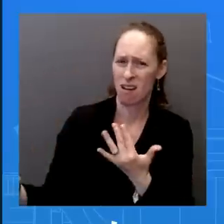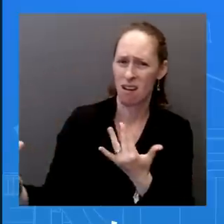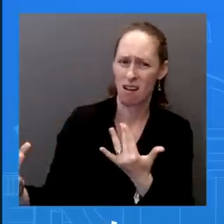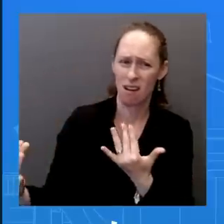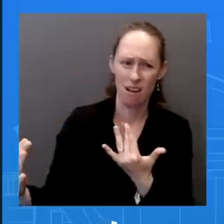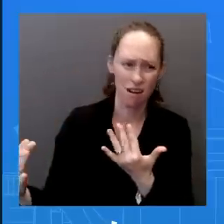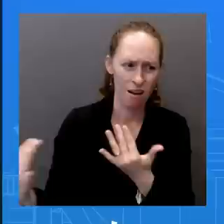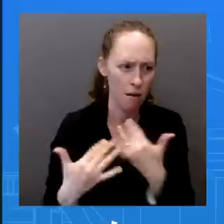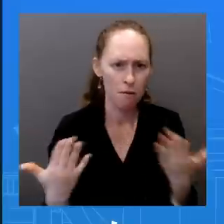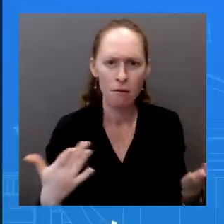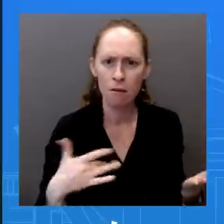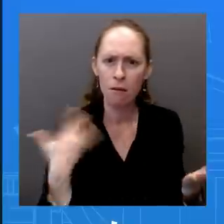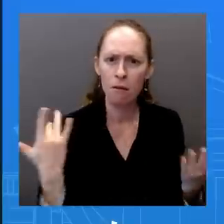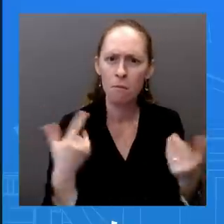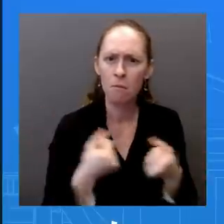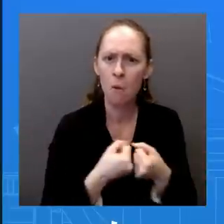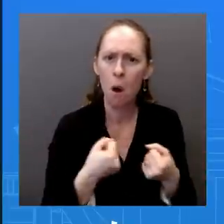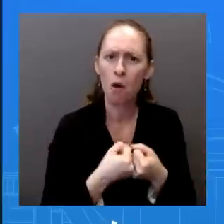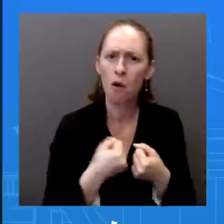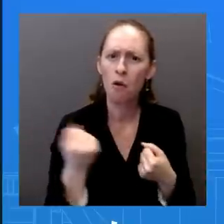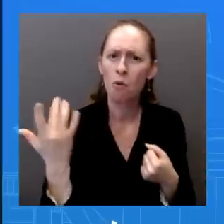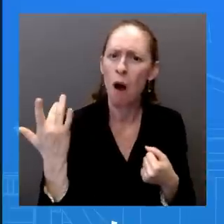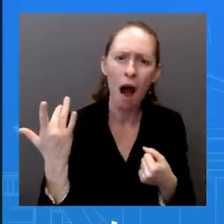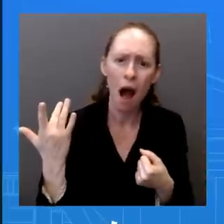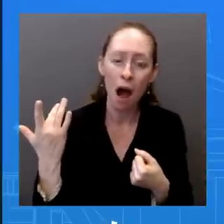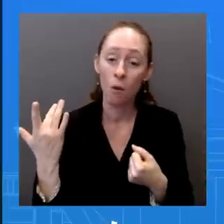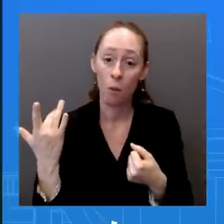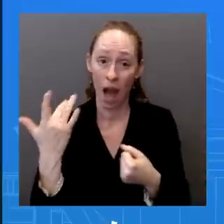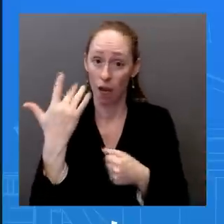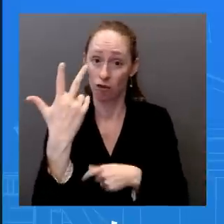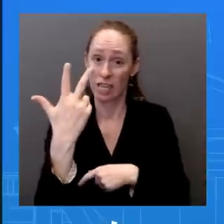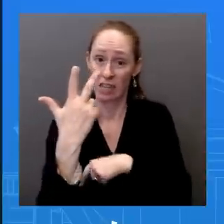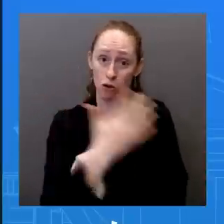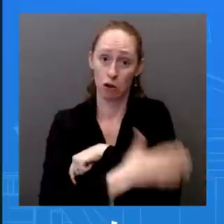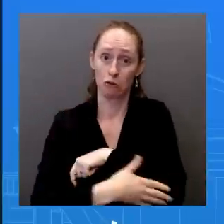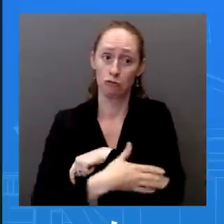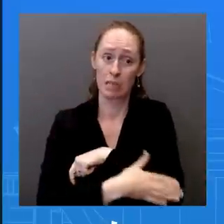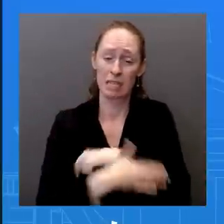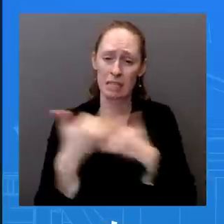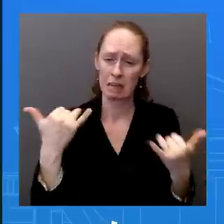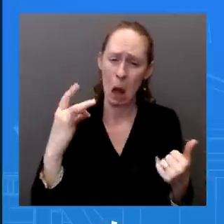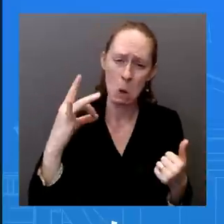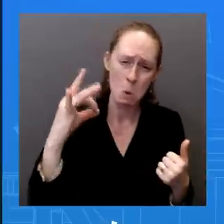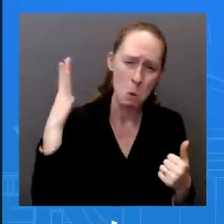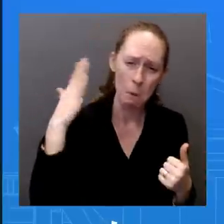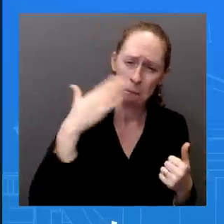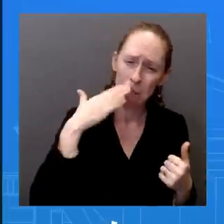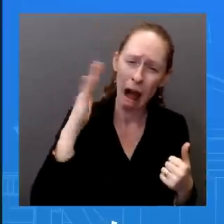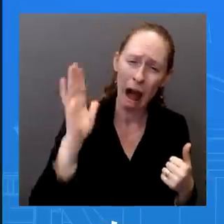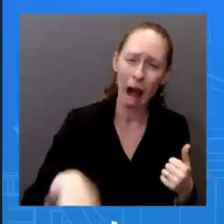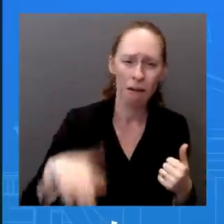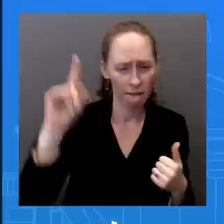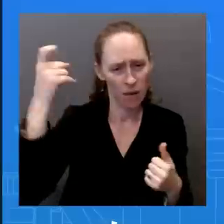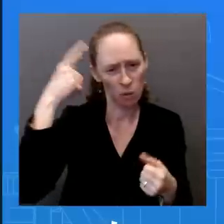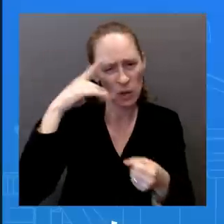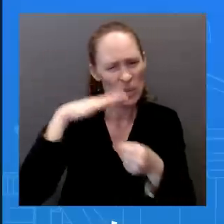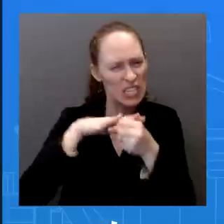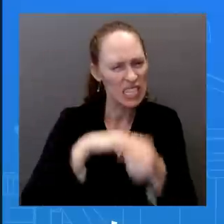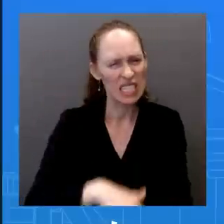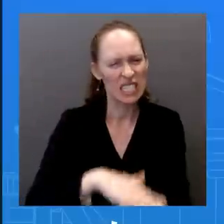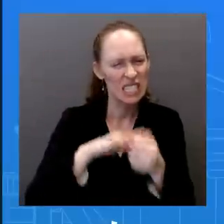repressive dictatorships, Cuba, Venezuela, and Nicaragua. And citizens in those three countries